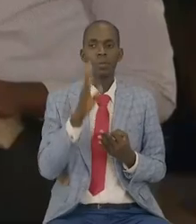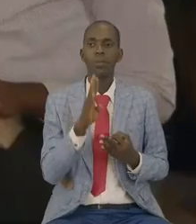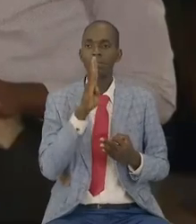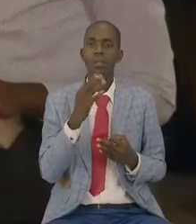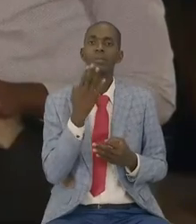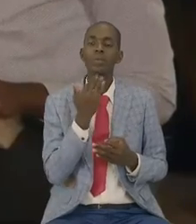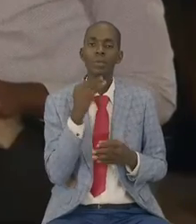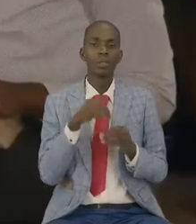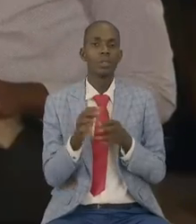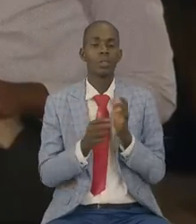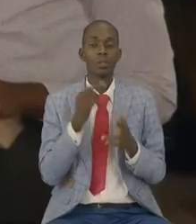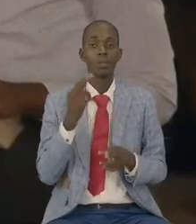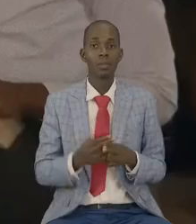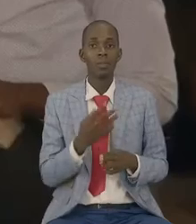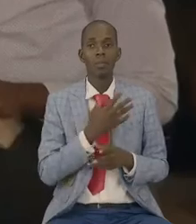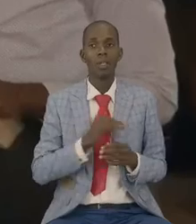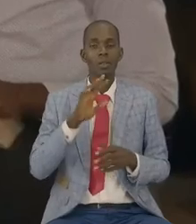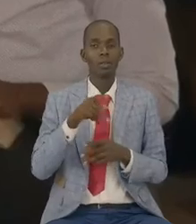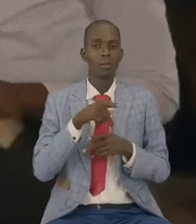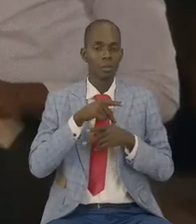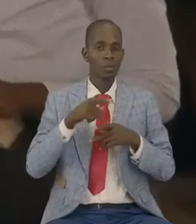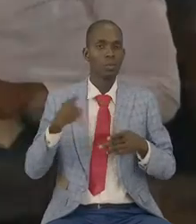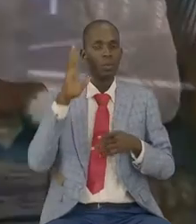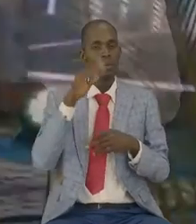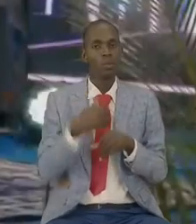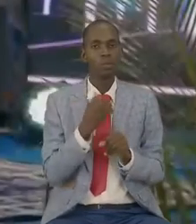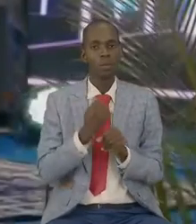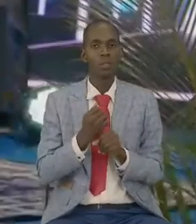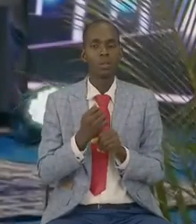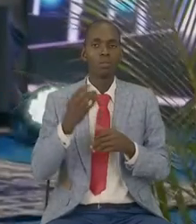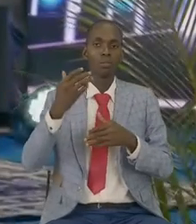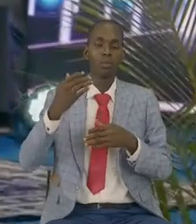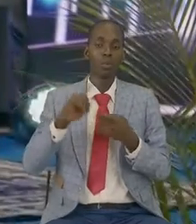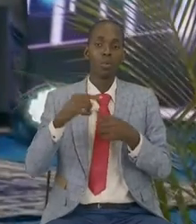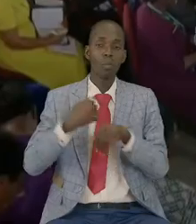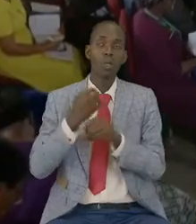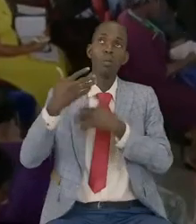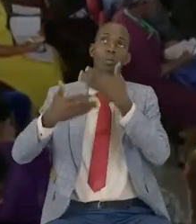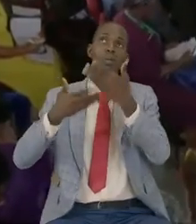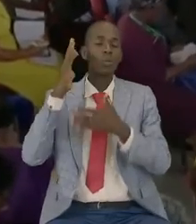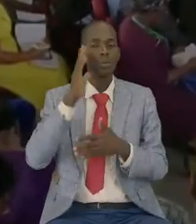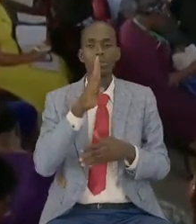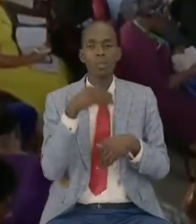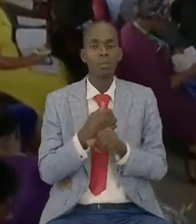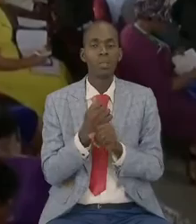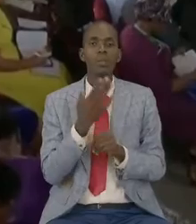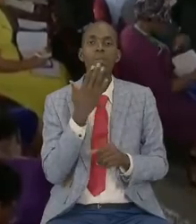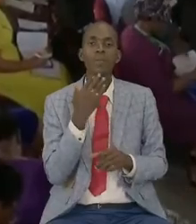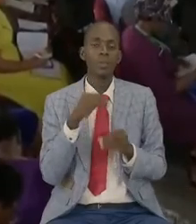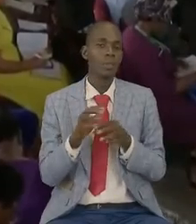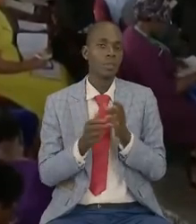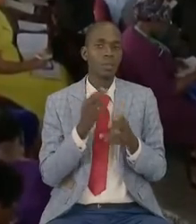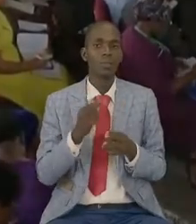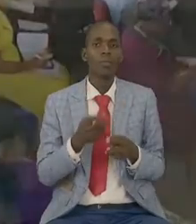sweet. And your profession will make progress, will be made sweet in Jesus' name. And the things that